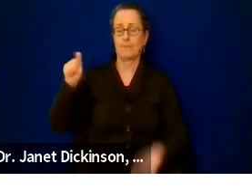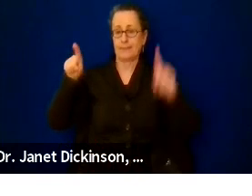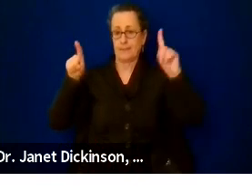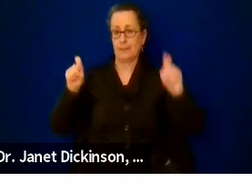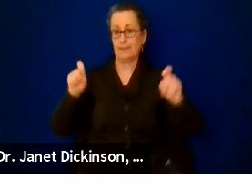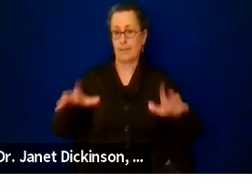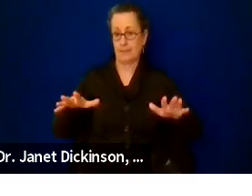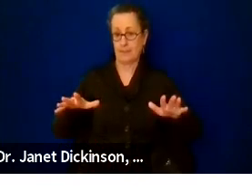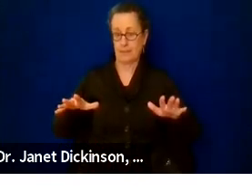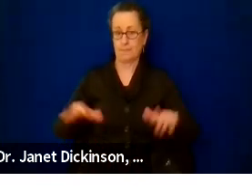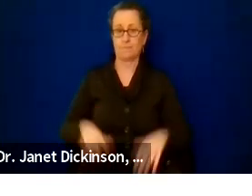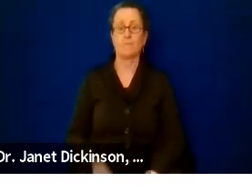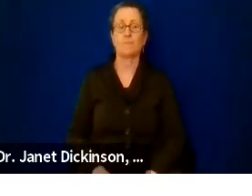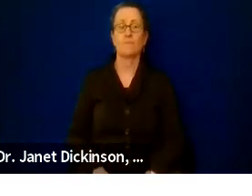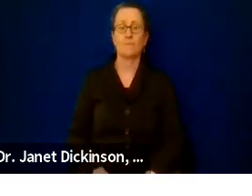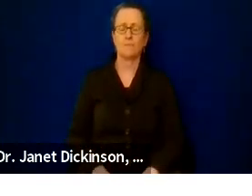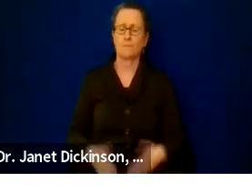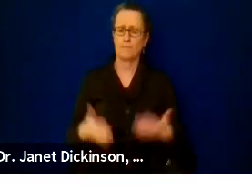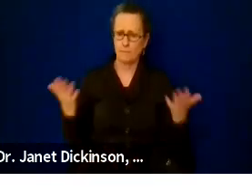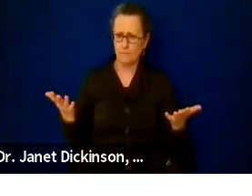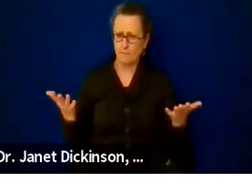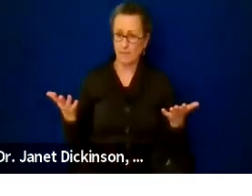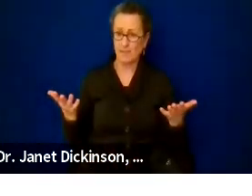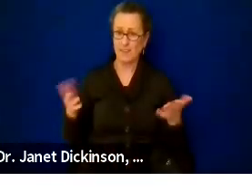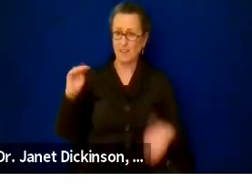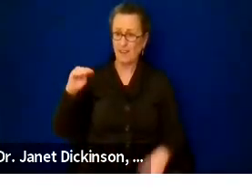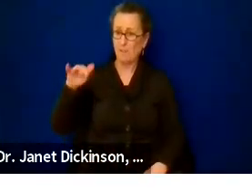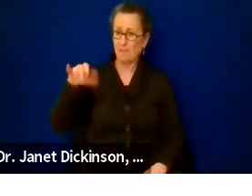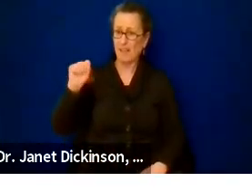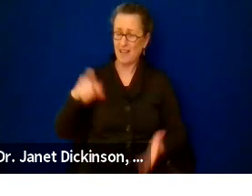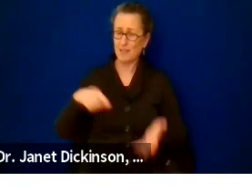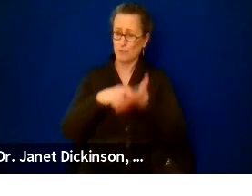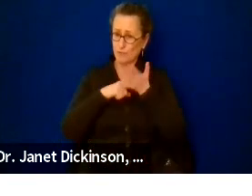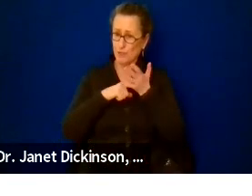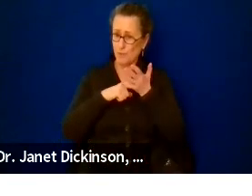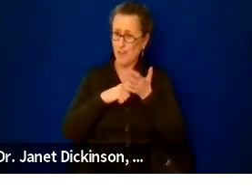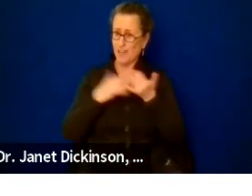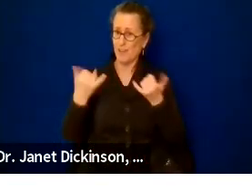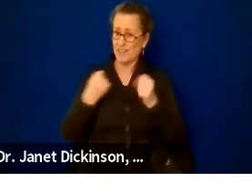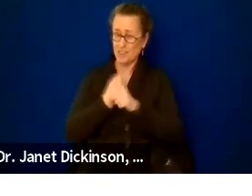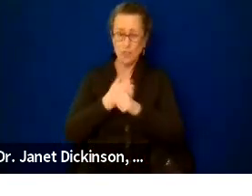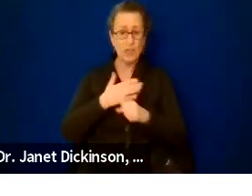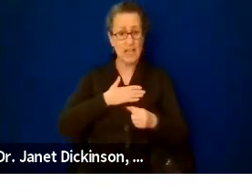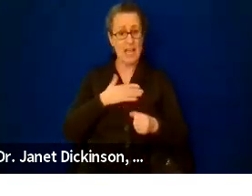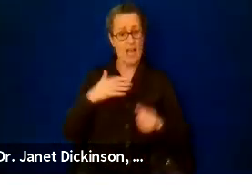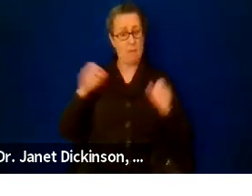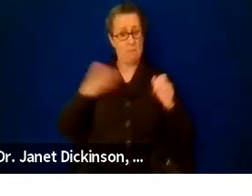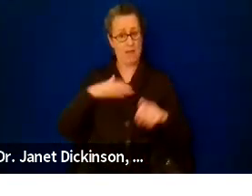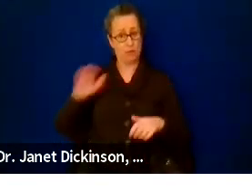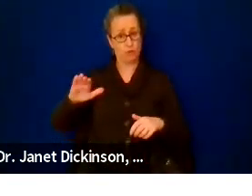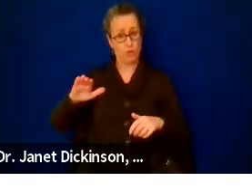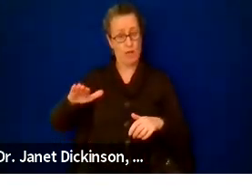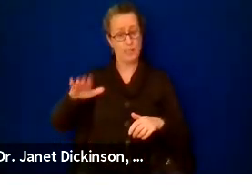expressed concern and asked if students will still be taking MCAS and how that will work, and can they opt out? Mm-hmm. Before I